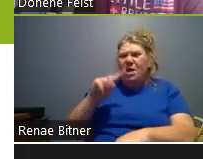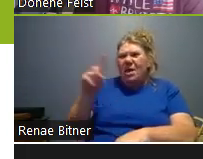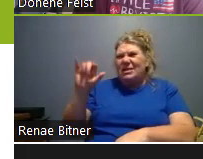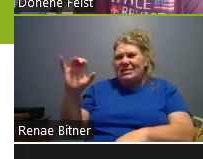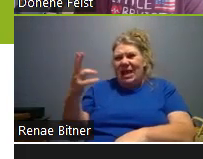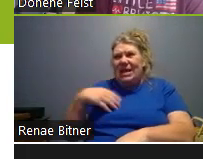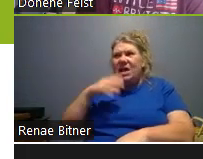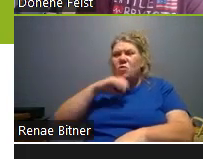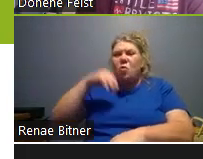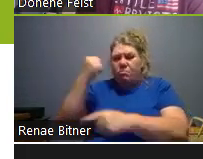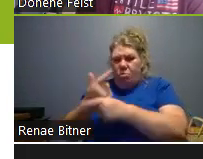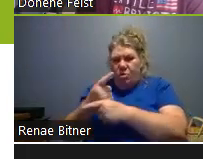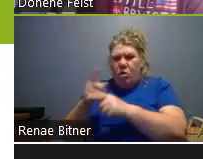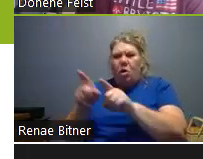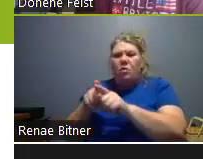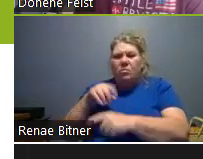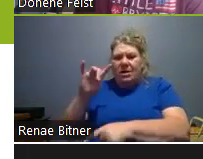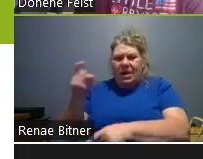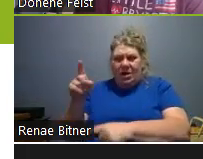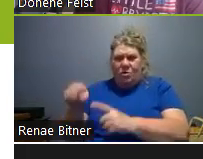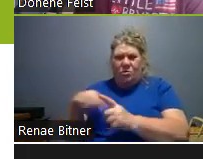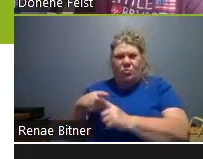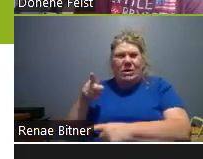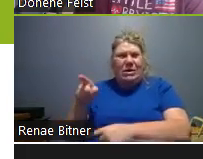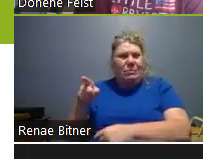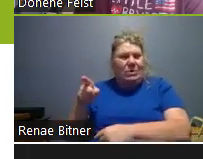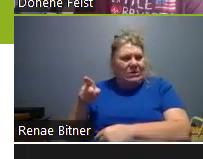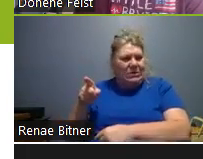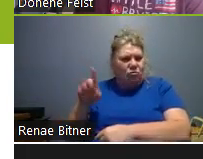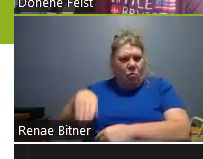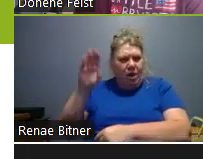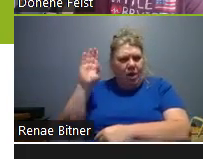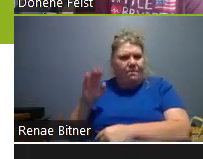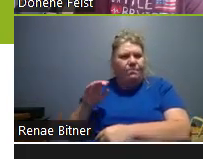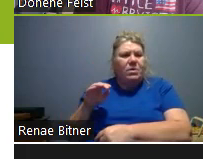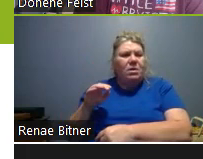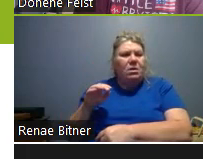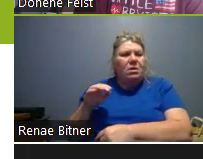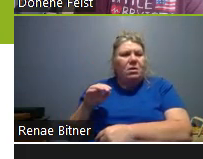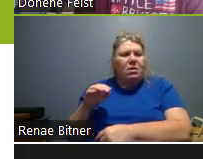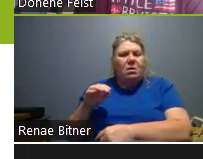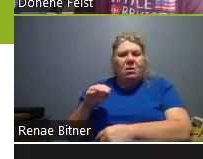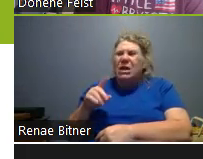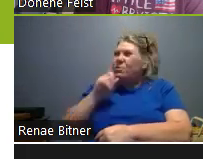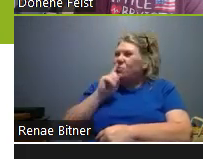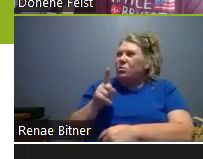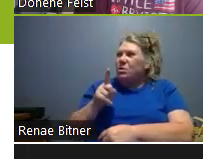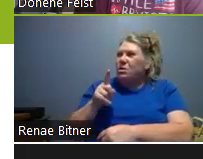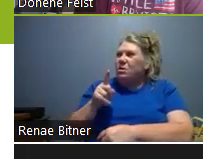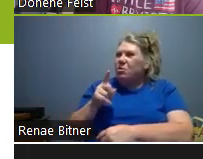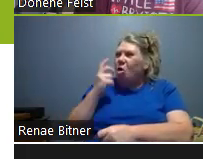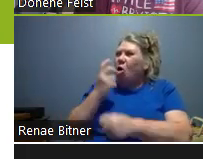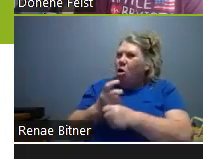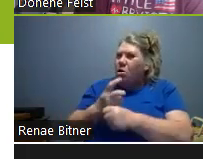older brother that also had a diagnosis when he was growing up. Um, it was really a lot harder for